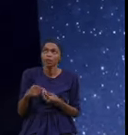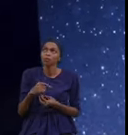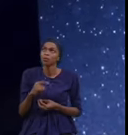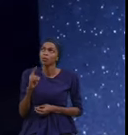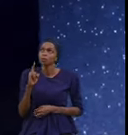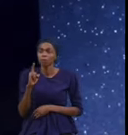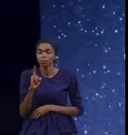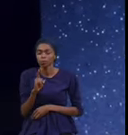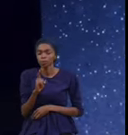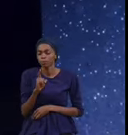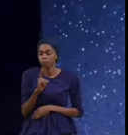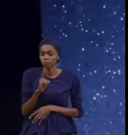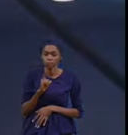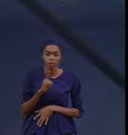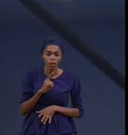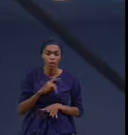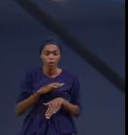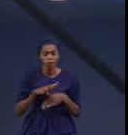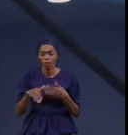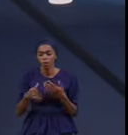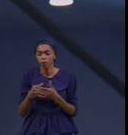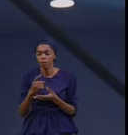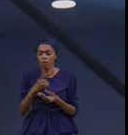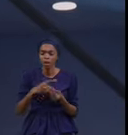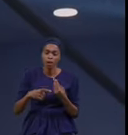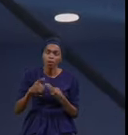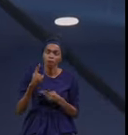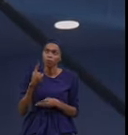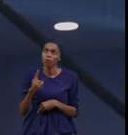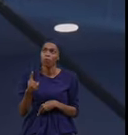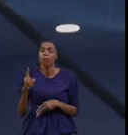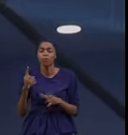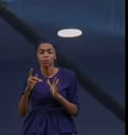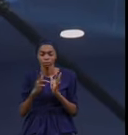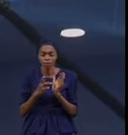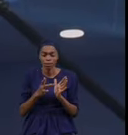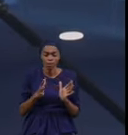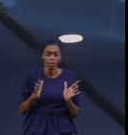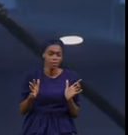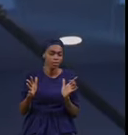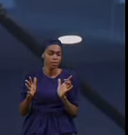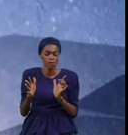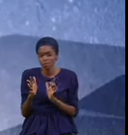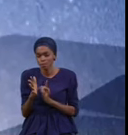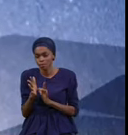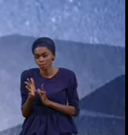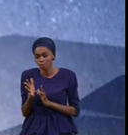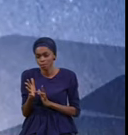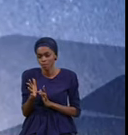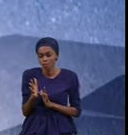about you. It's all about you, Jesus.